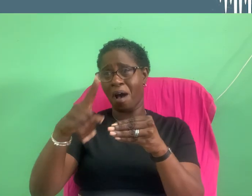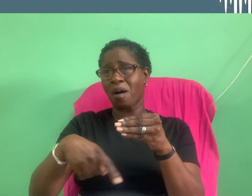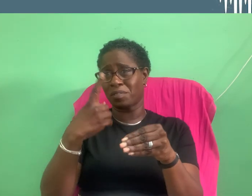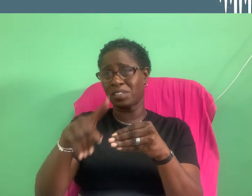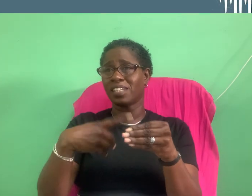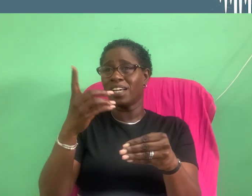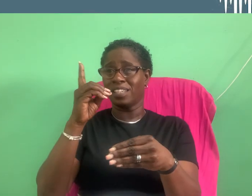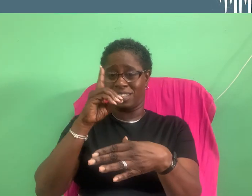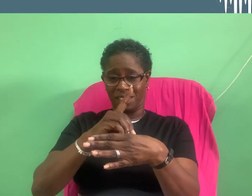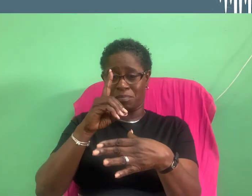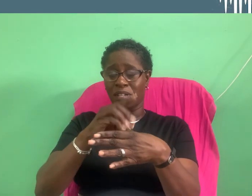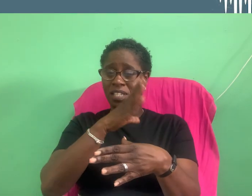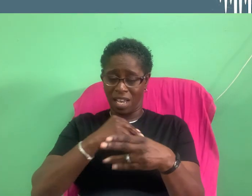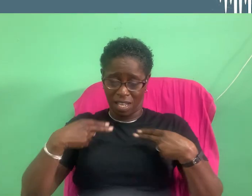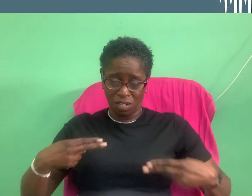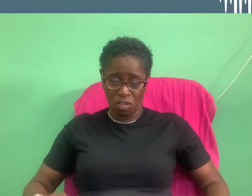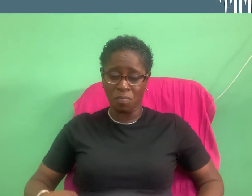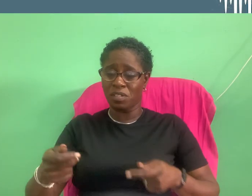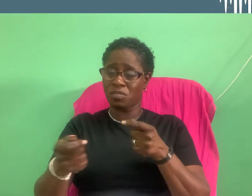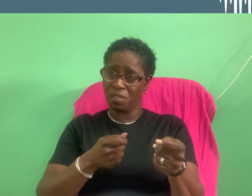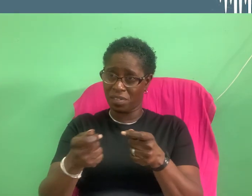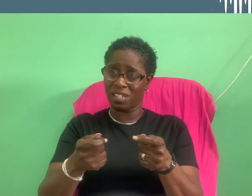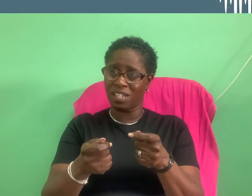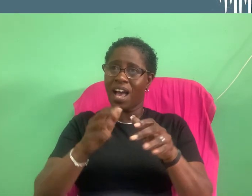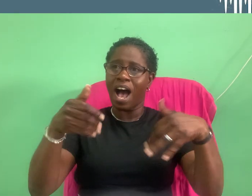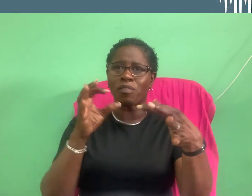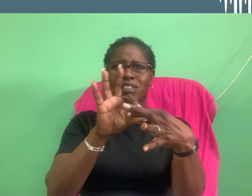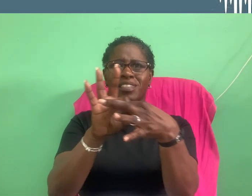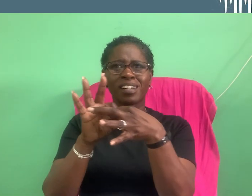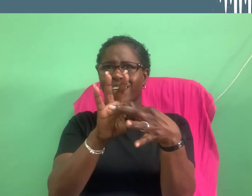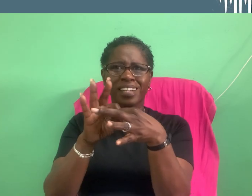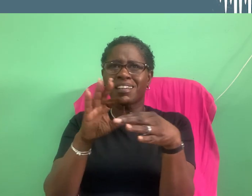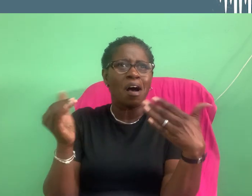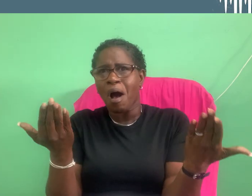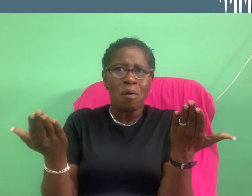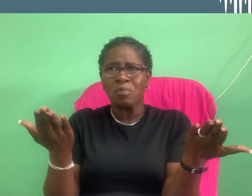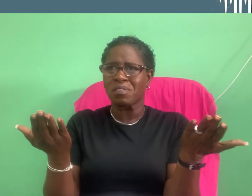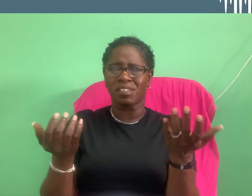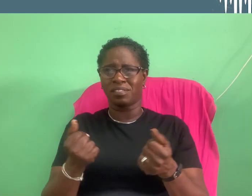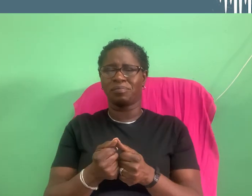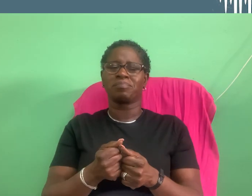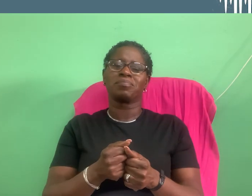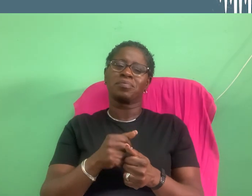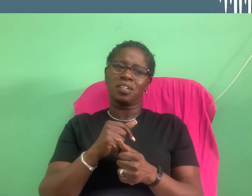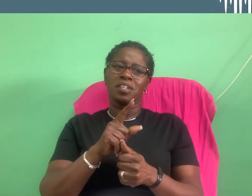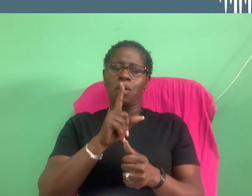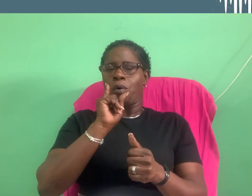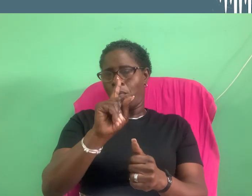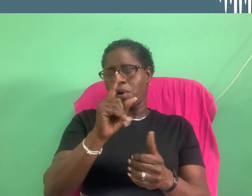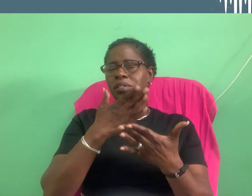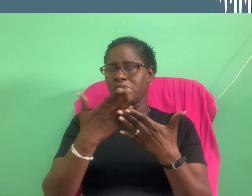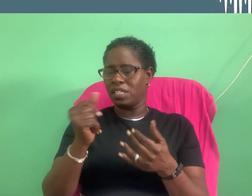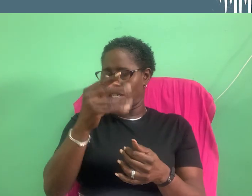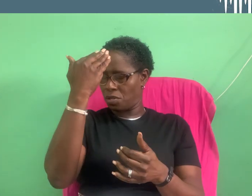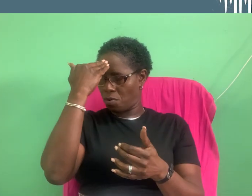could explain how human trafficking and disability intersect and possibly reinforce each other. Yeah, I think one of the things that I